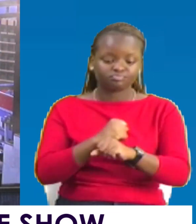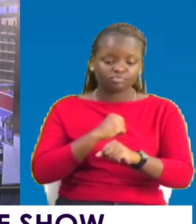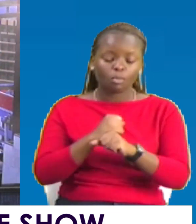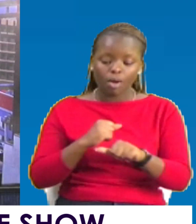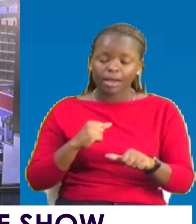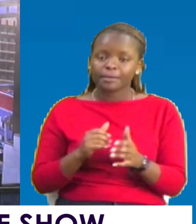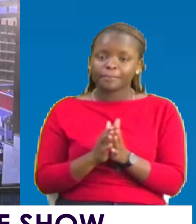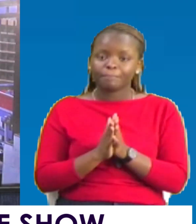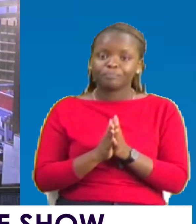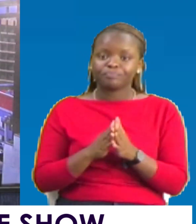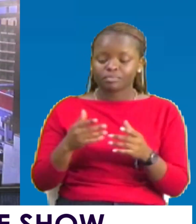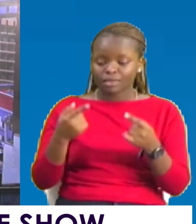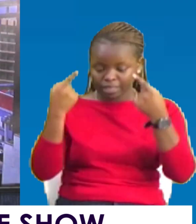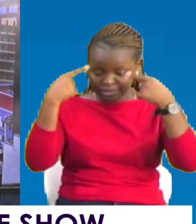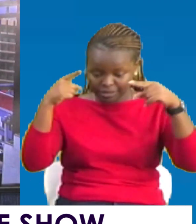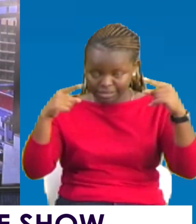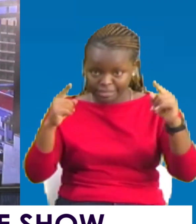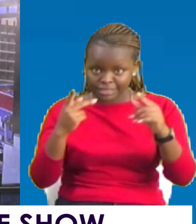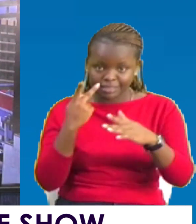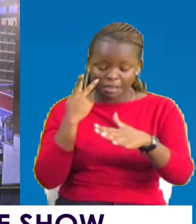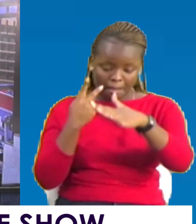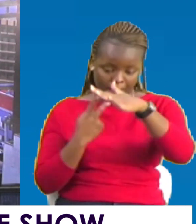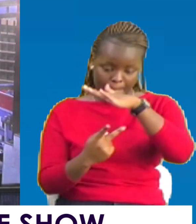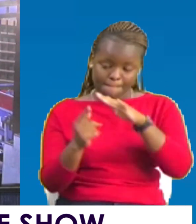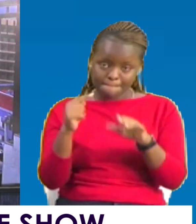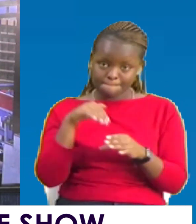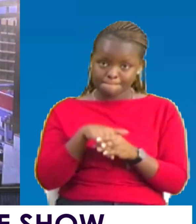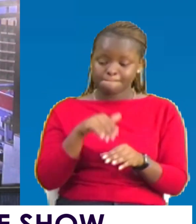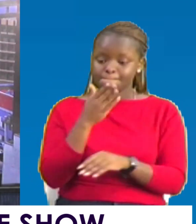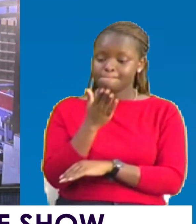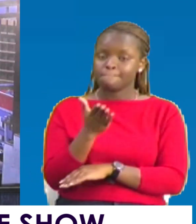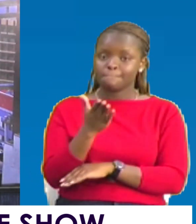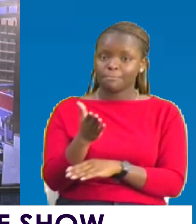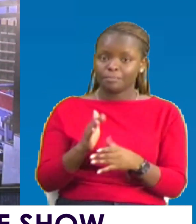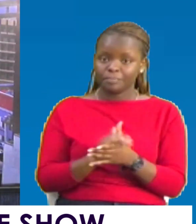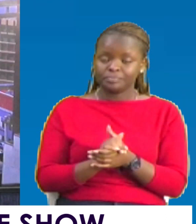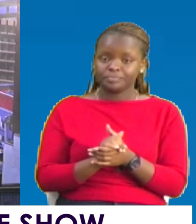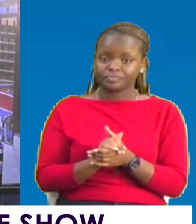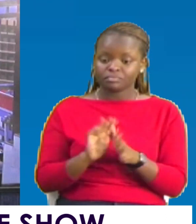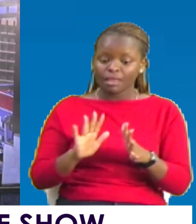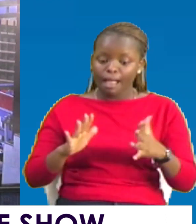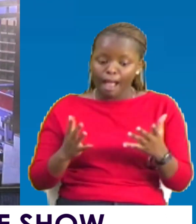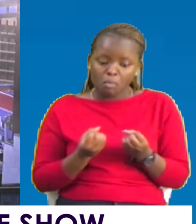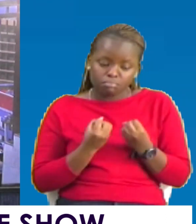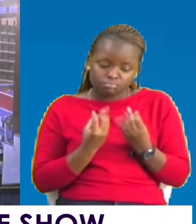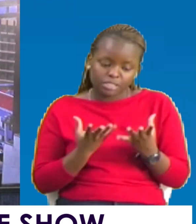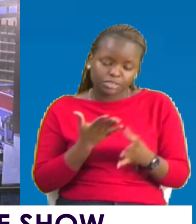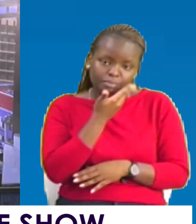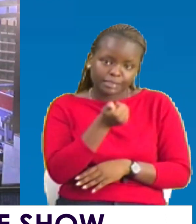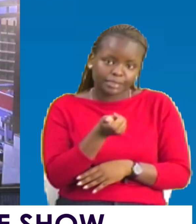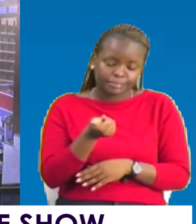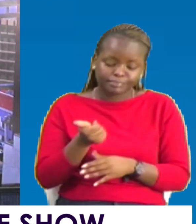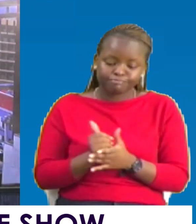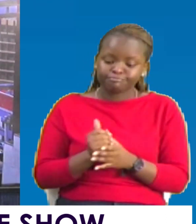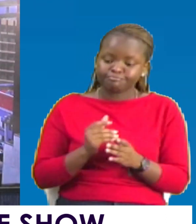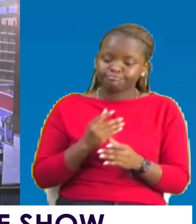Prosperity, I said, is in prophecy, is in talking, is in declaration. But how much better declaring while